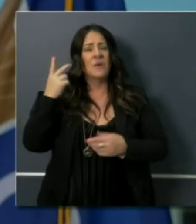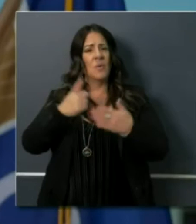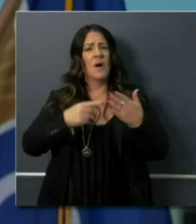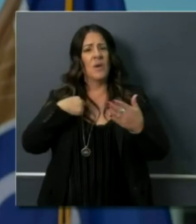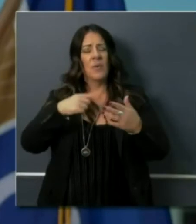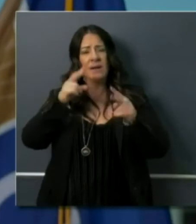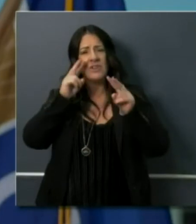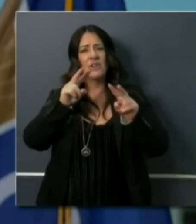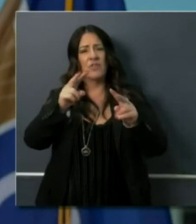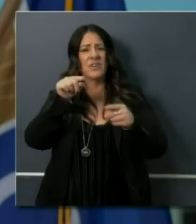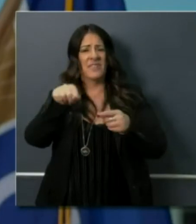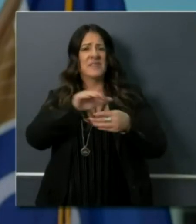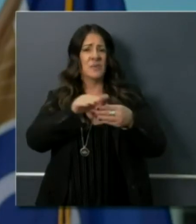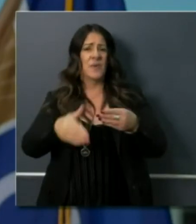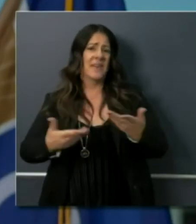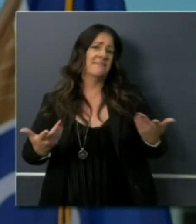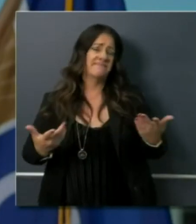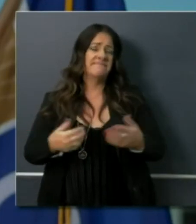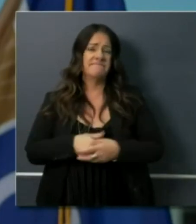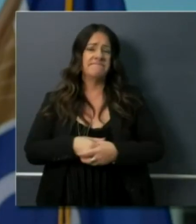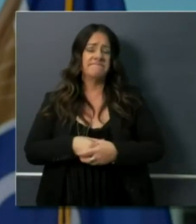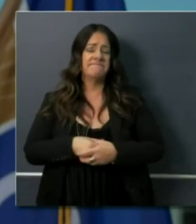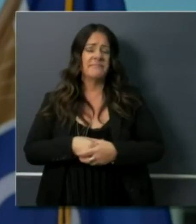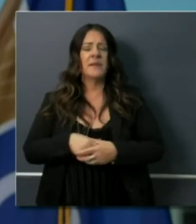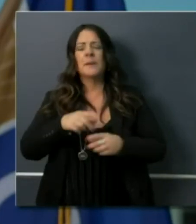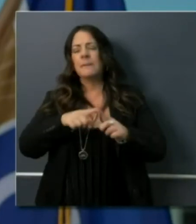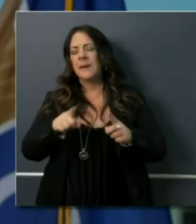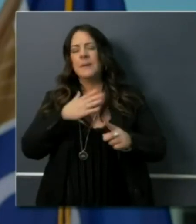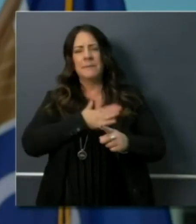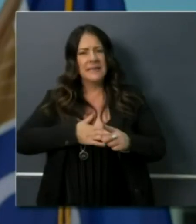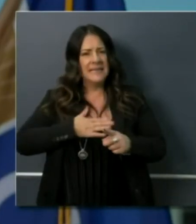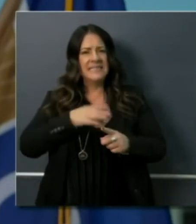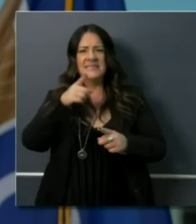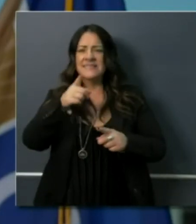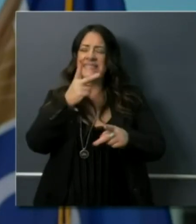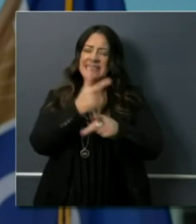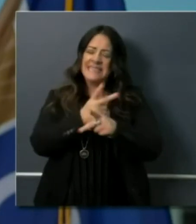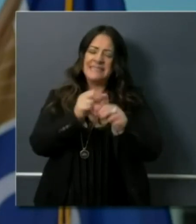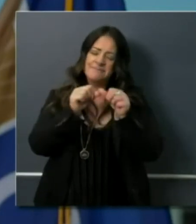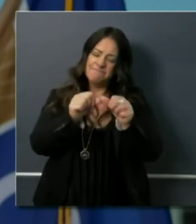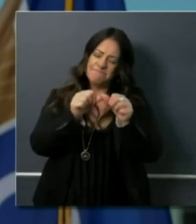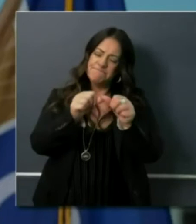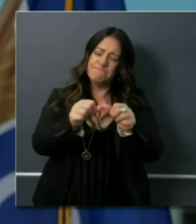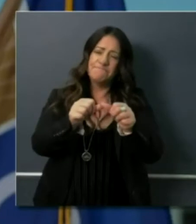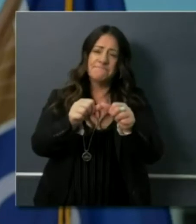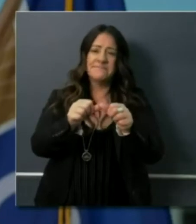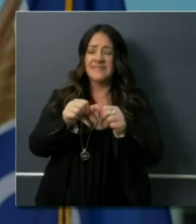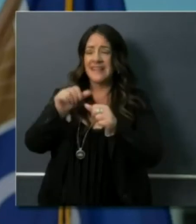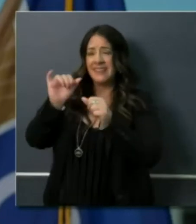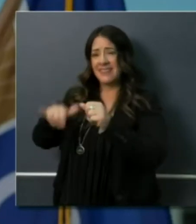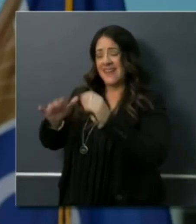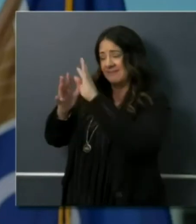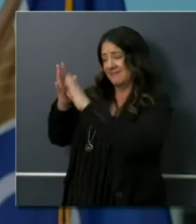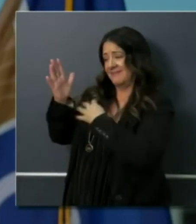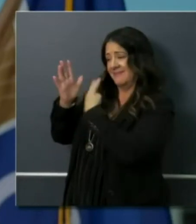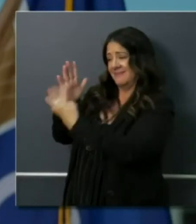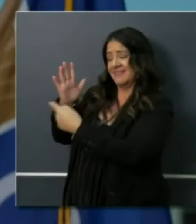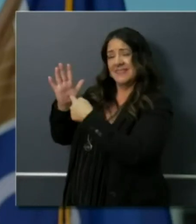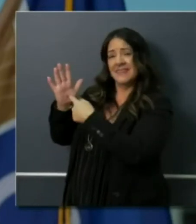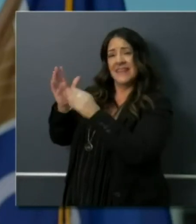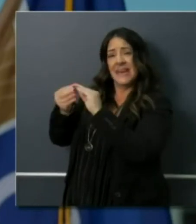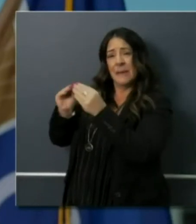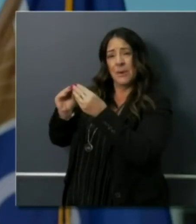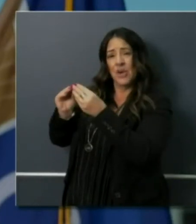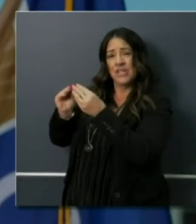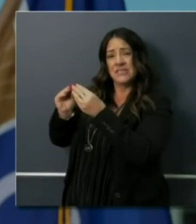going to have this weekend. Let us continue to stay the course. As I said, these numbers that Dr. Galley that